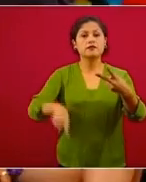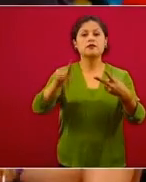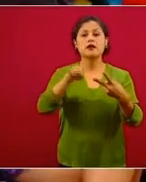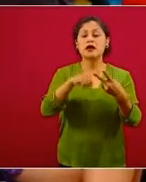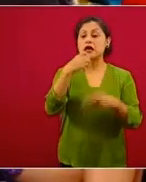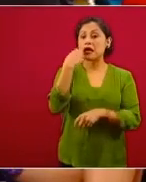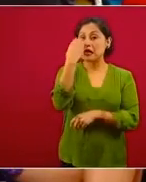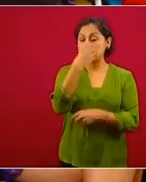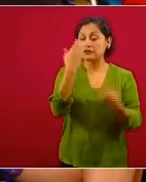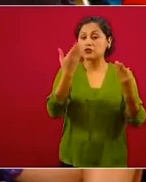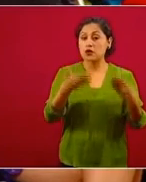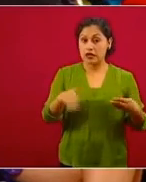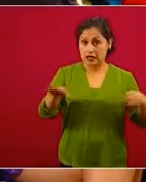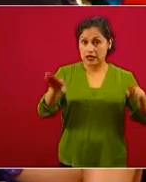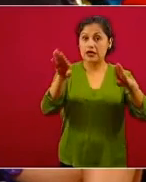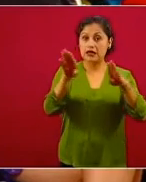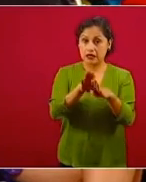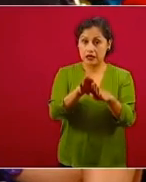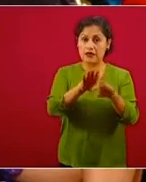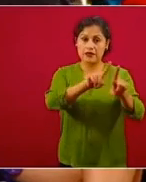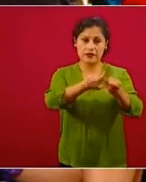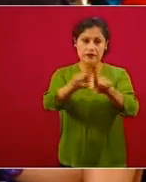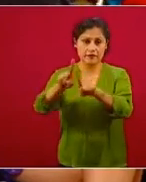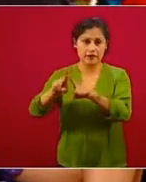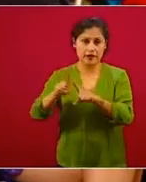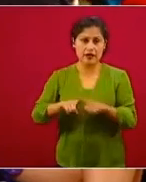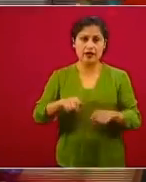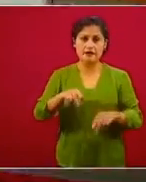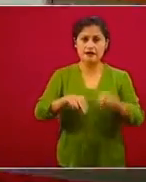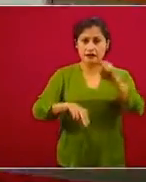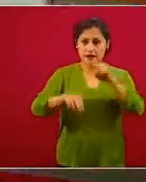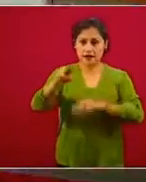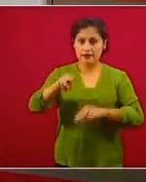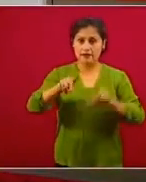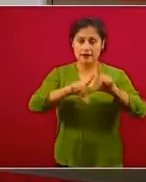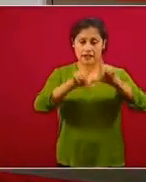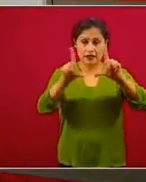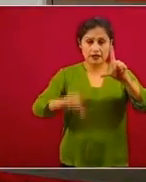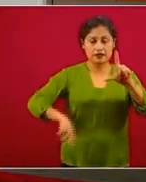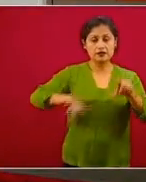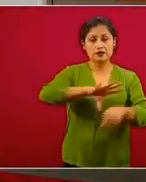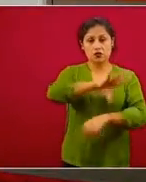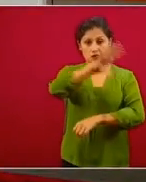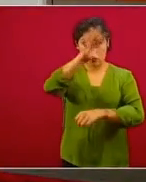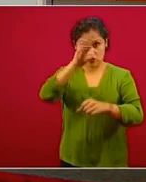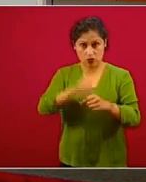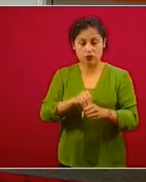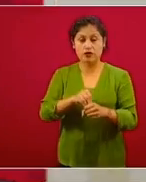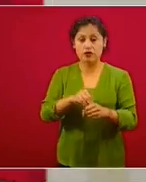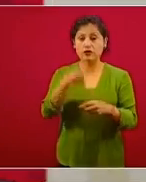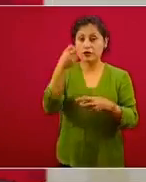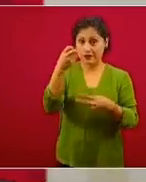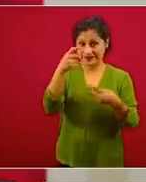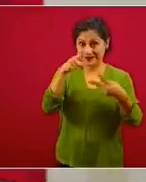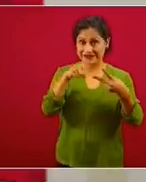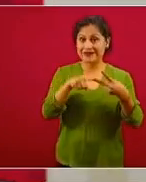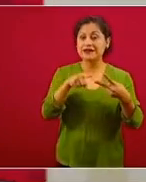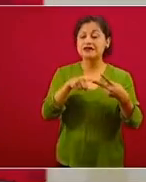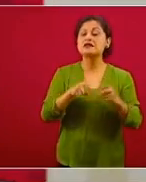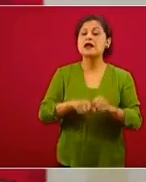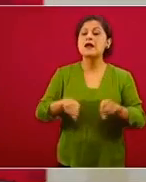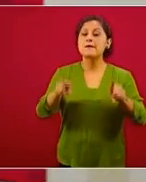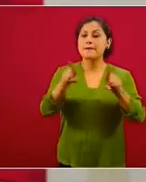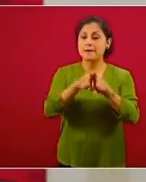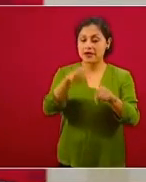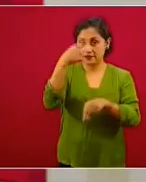all sorts of economic institutions that are not essential, and most of them are not essential. This was the first measure. The other one was to